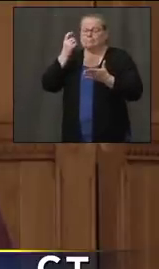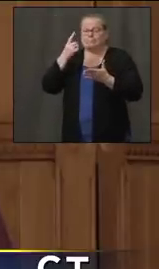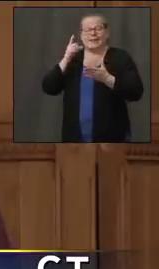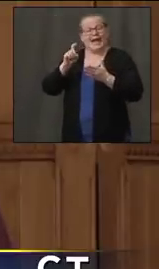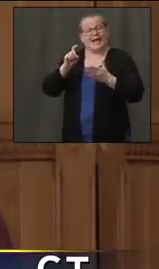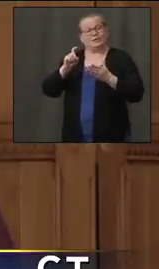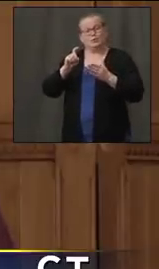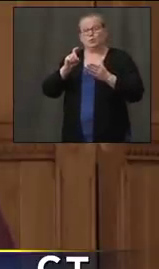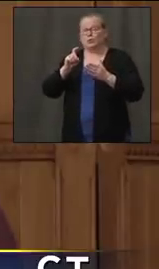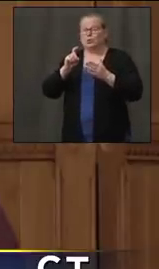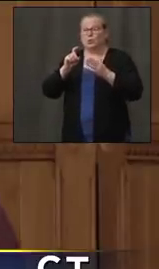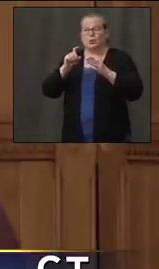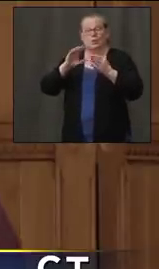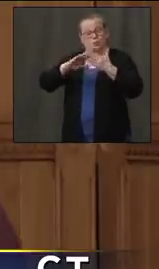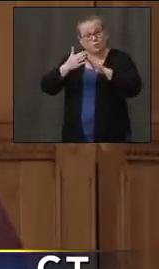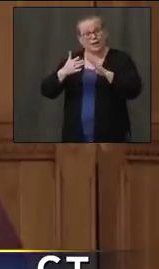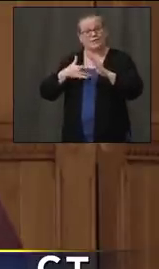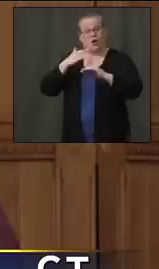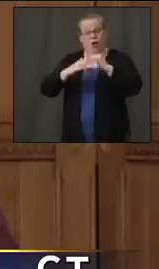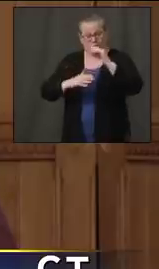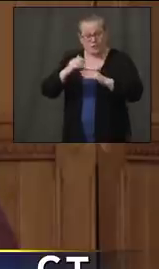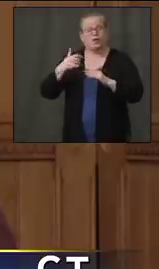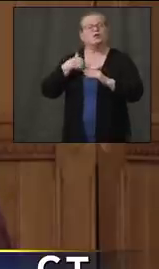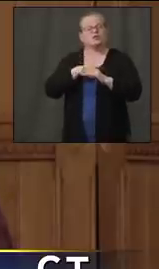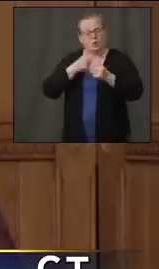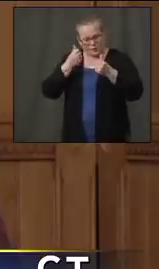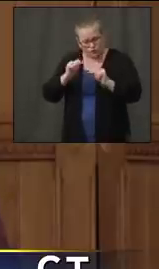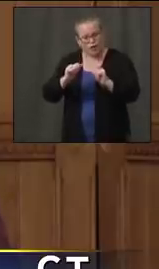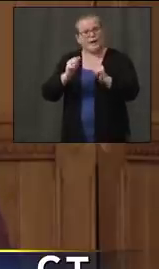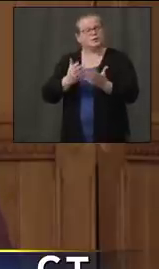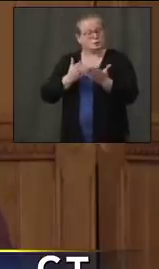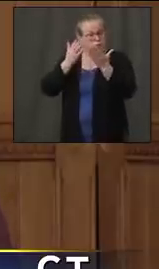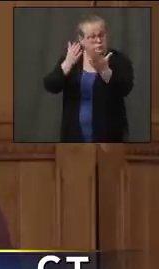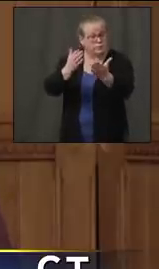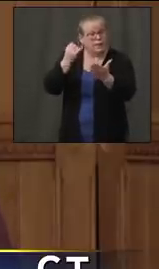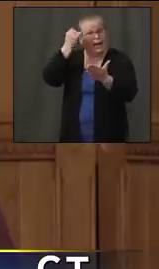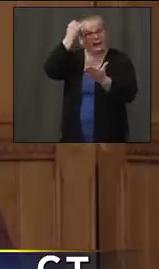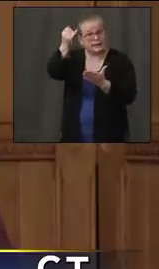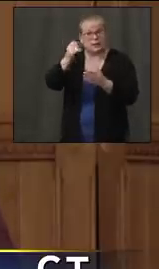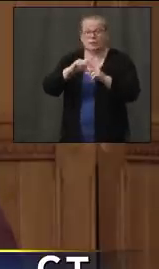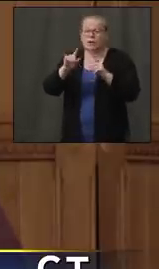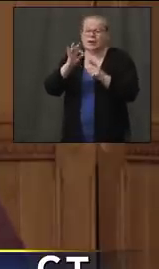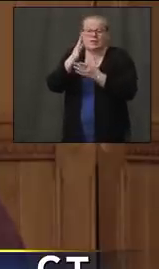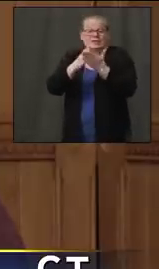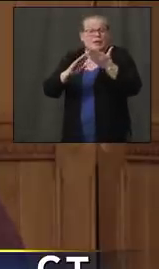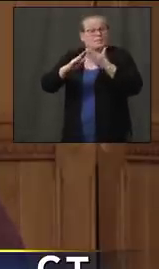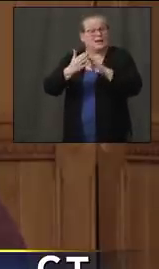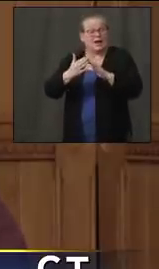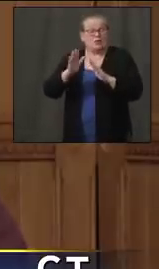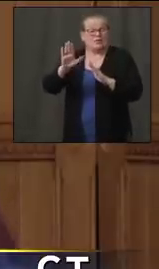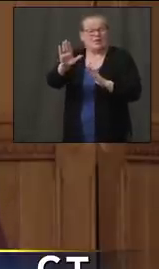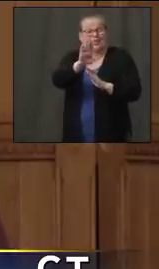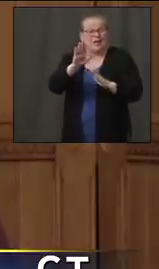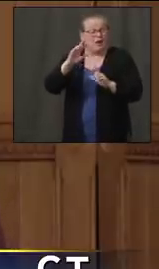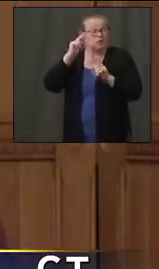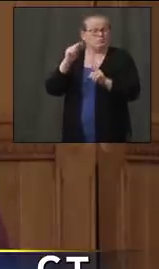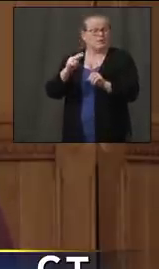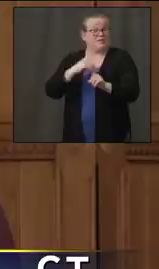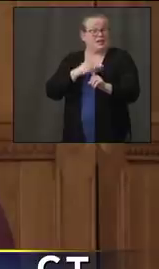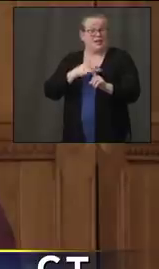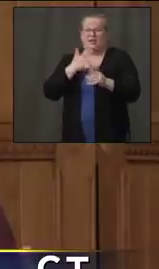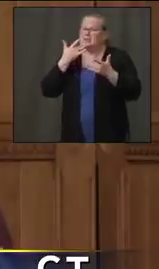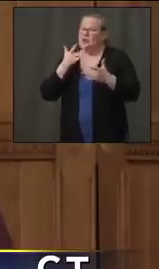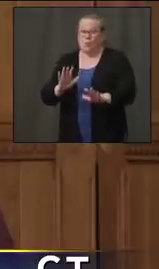provide the toolkit to do this quickly and we believe safely. But if certain towns have the view that they don't want their restaurants having outdoor space or their retailers doing